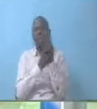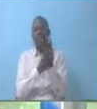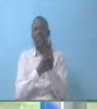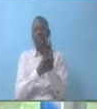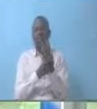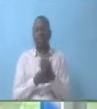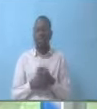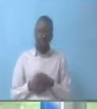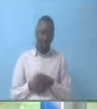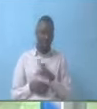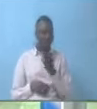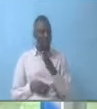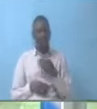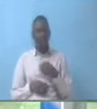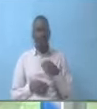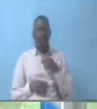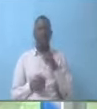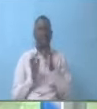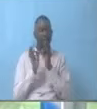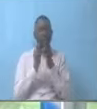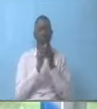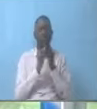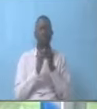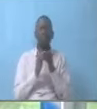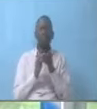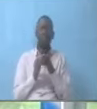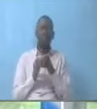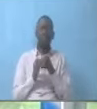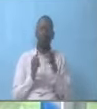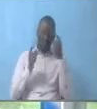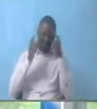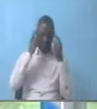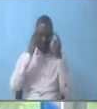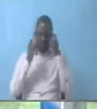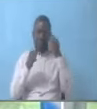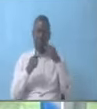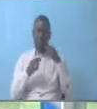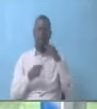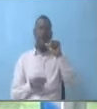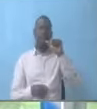the desperation of the APRC junta to bring you back in